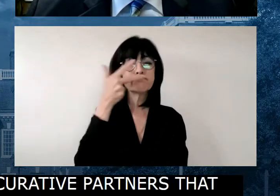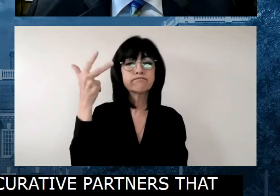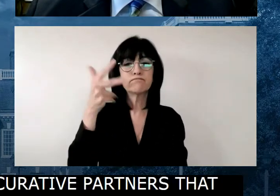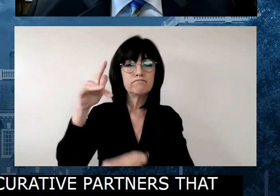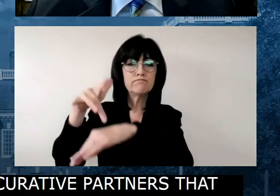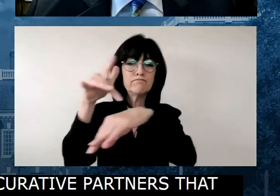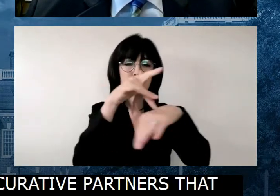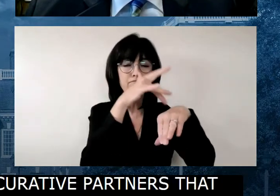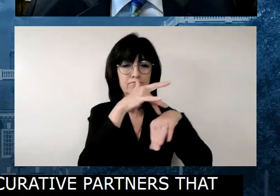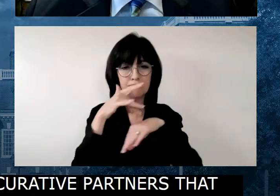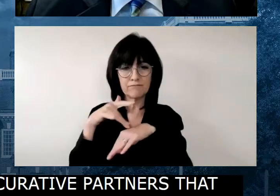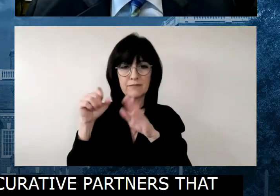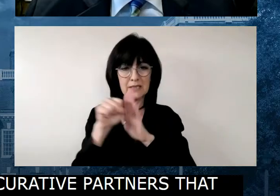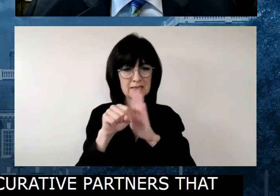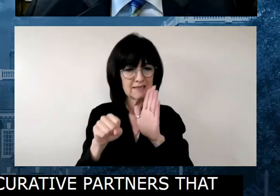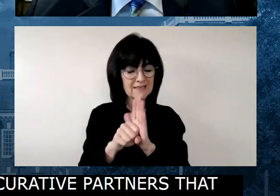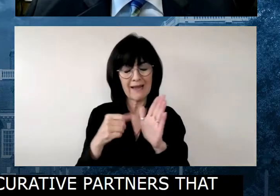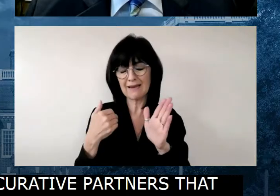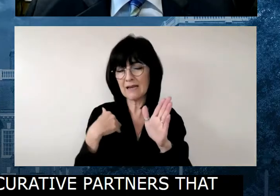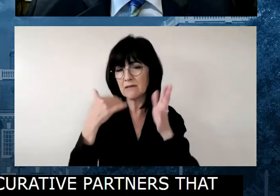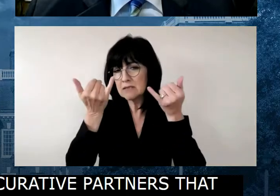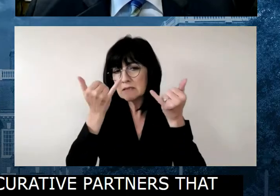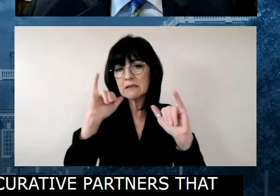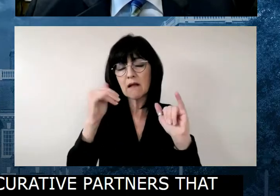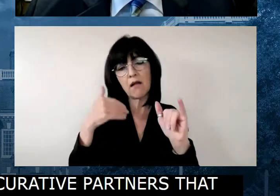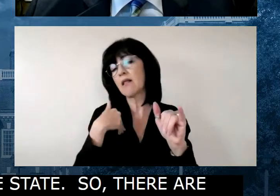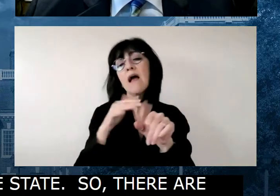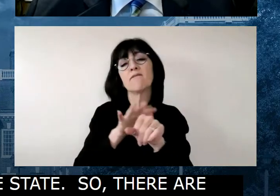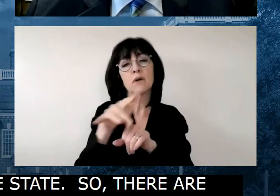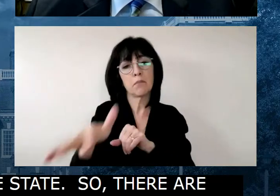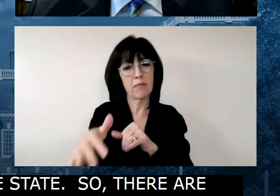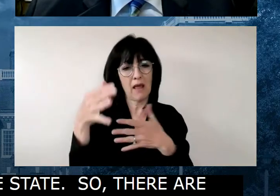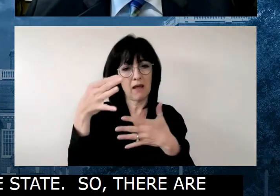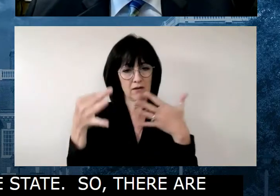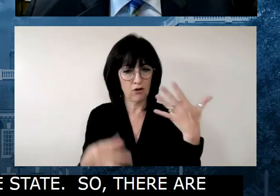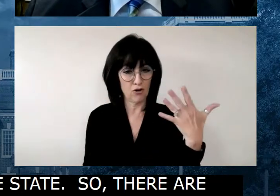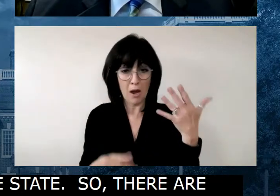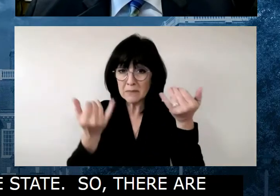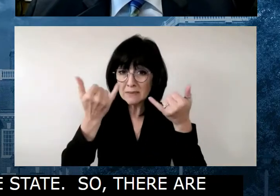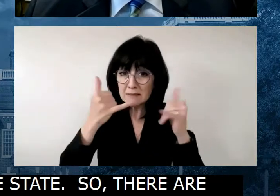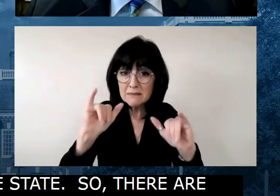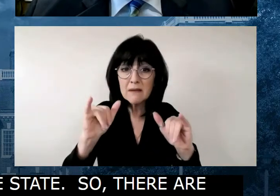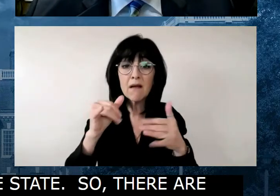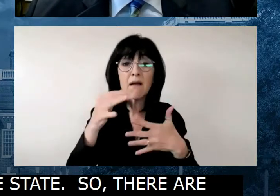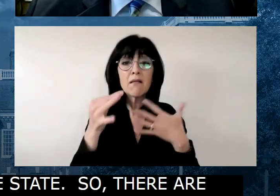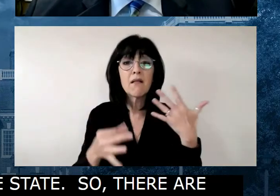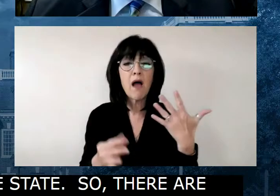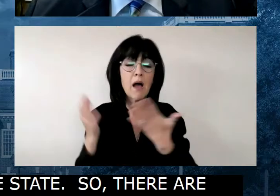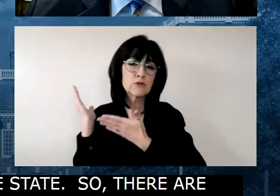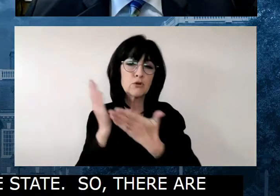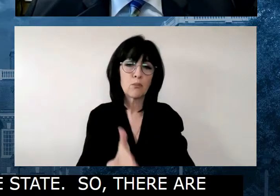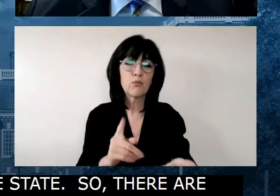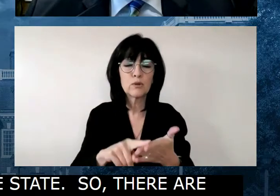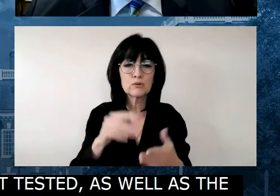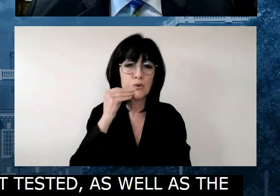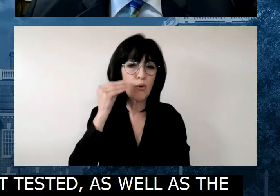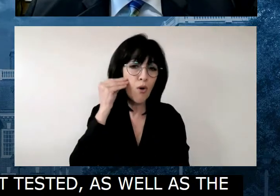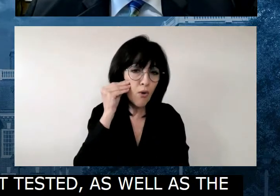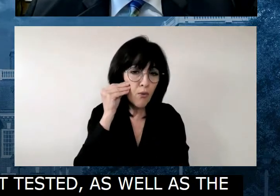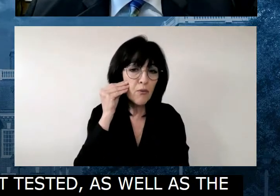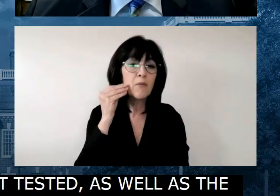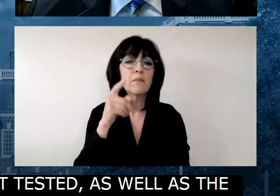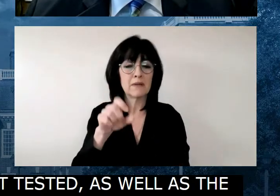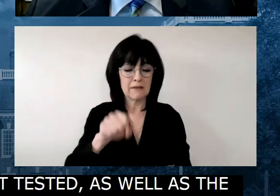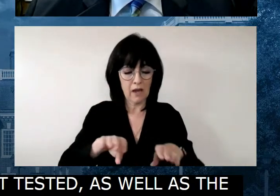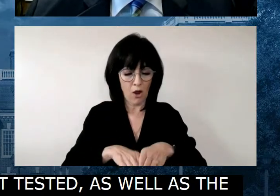options for people to get tested, as well as the at-home option as well, where we could ship it right to your house and you drop it back in the